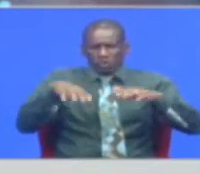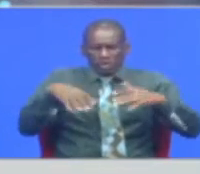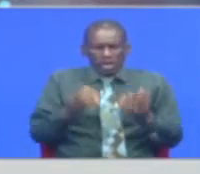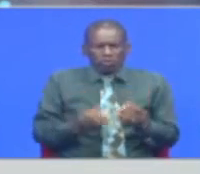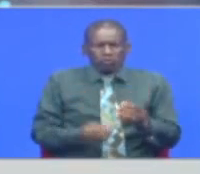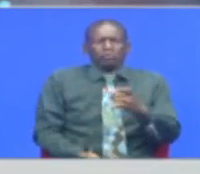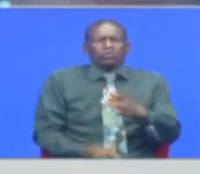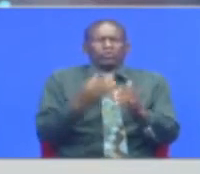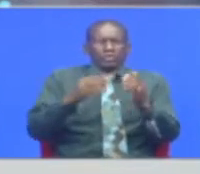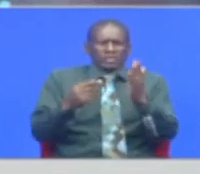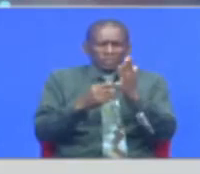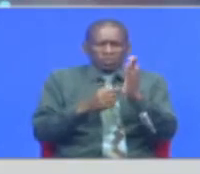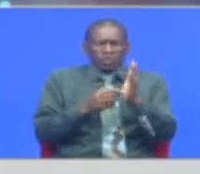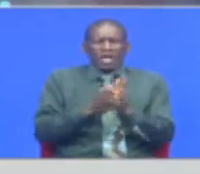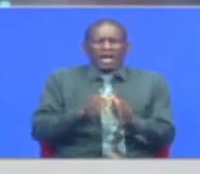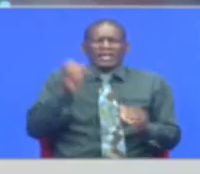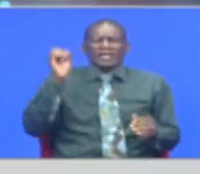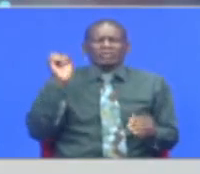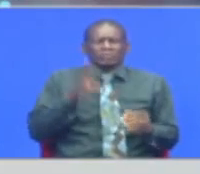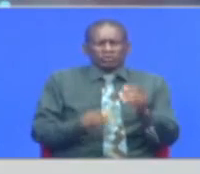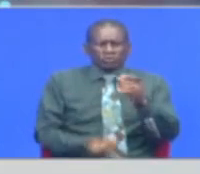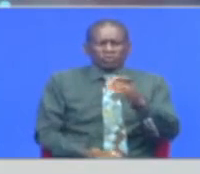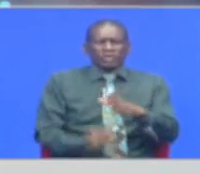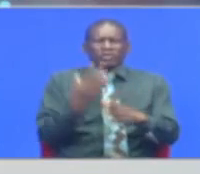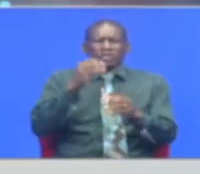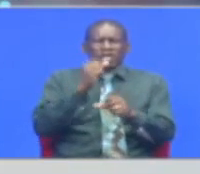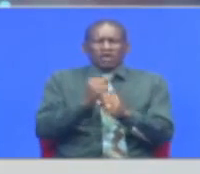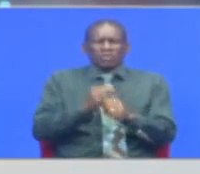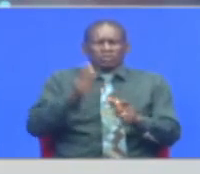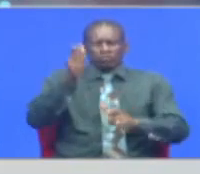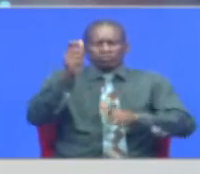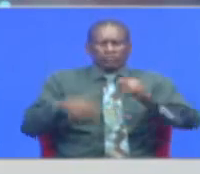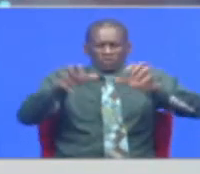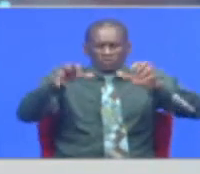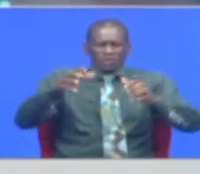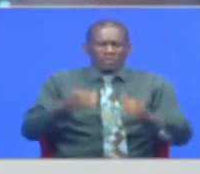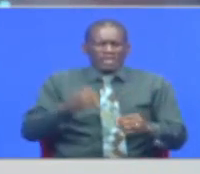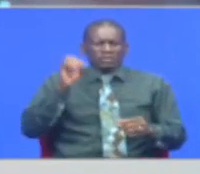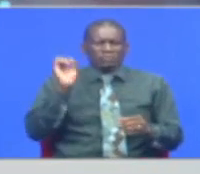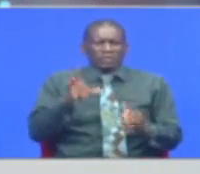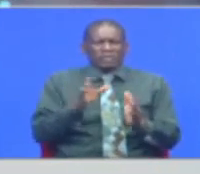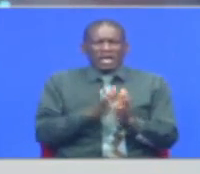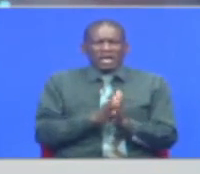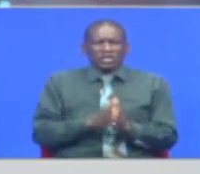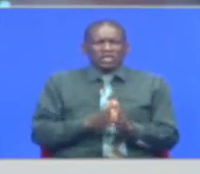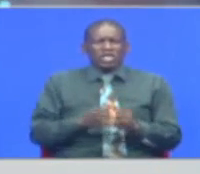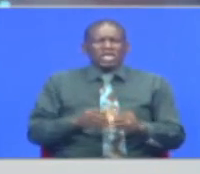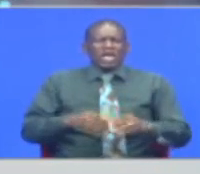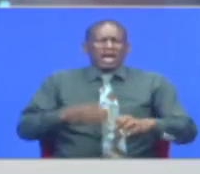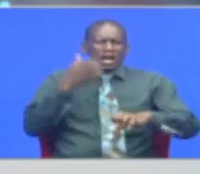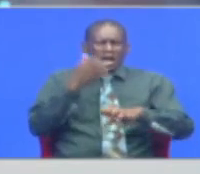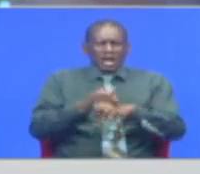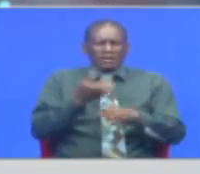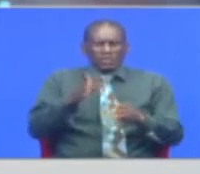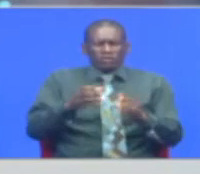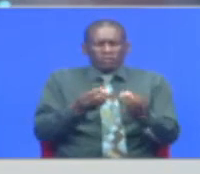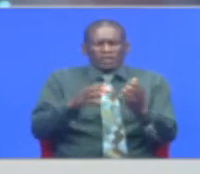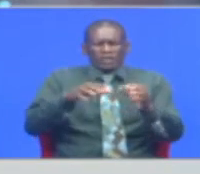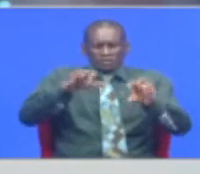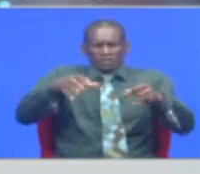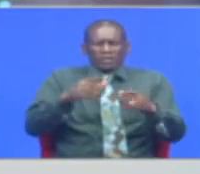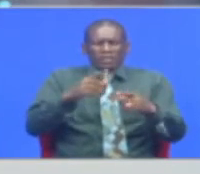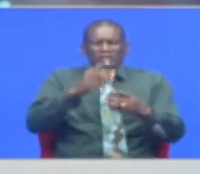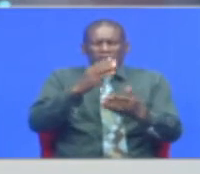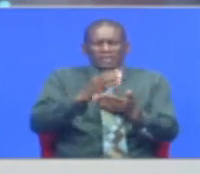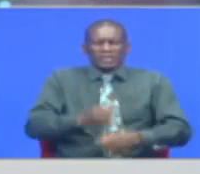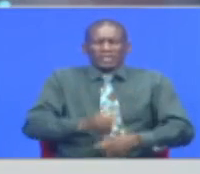techniques and the high cost of production have made dairy farming a costly and unproductive venture for many farmers. But some